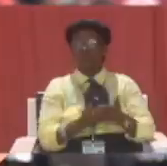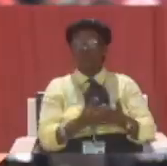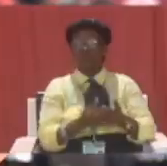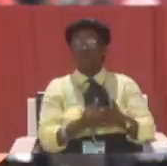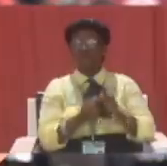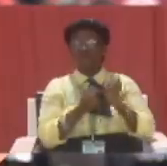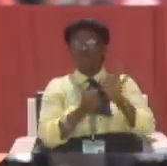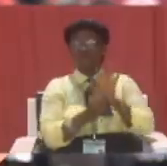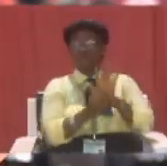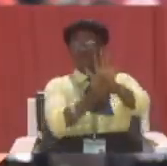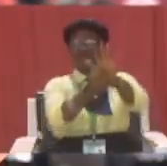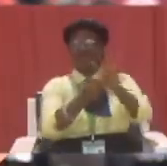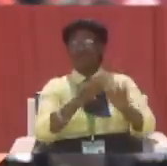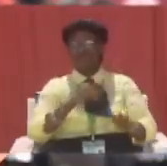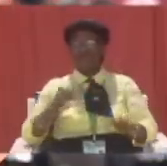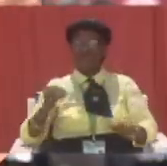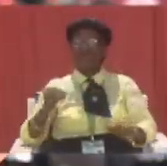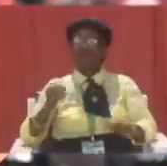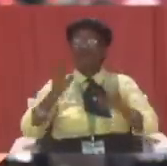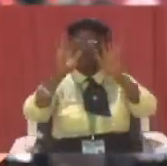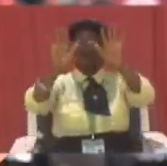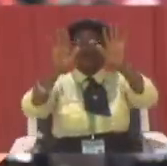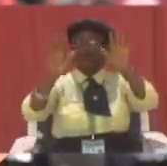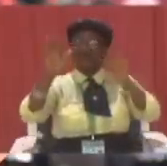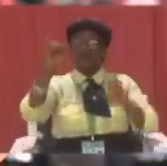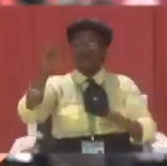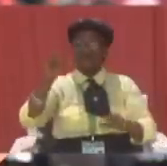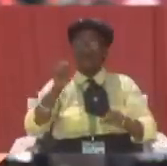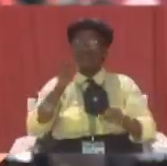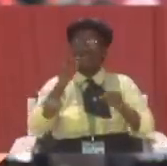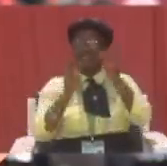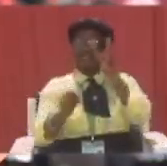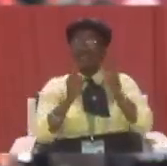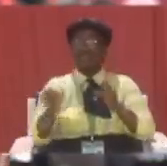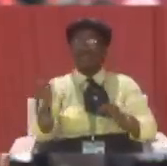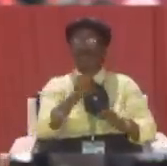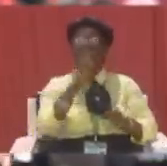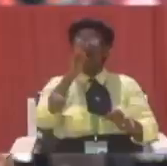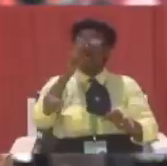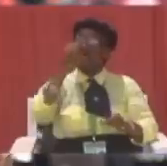If you are an evil sign and wonder,